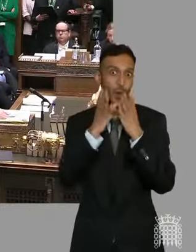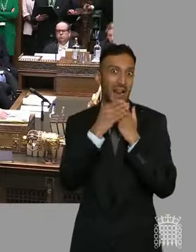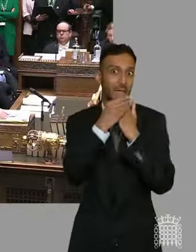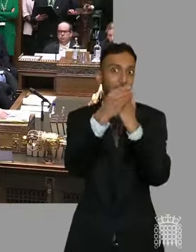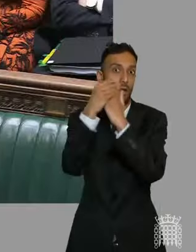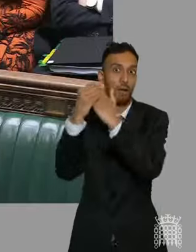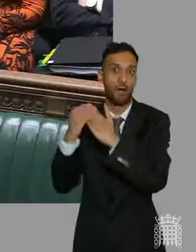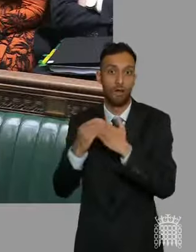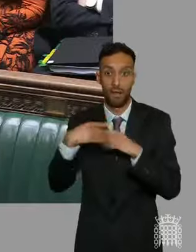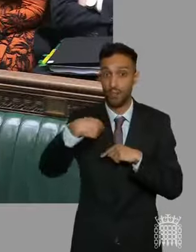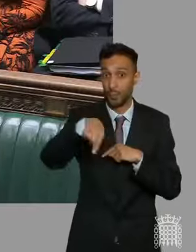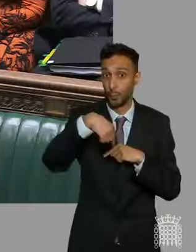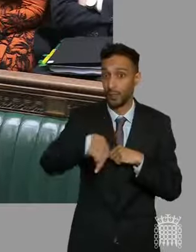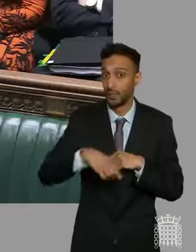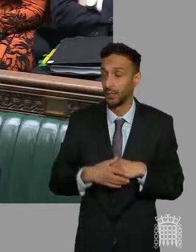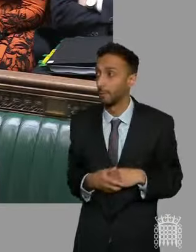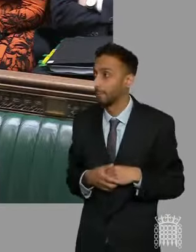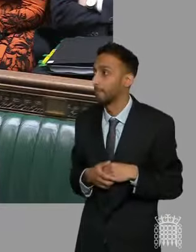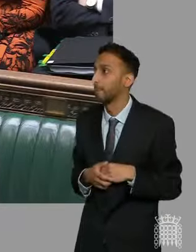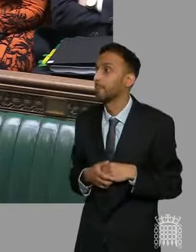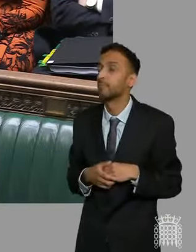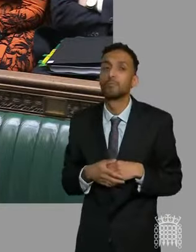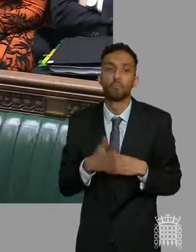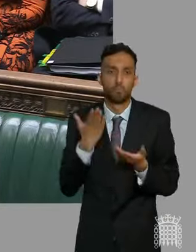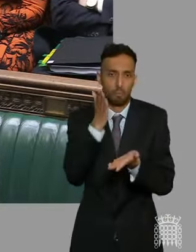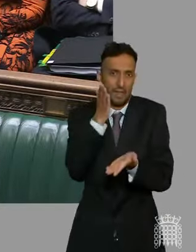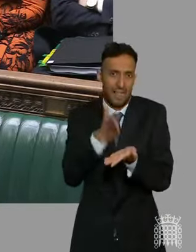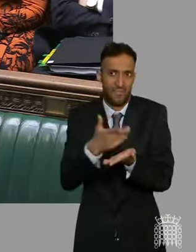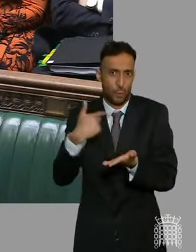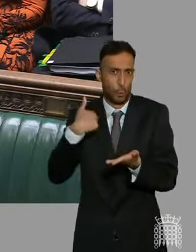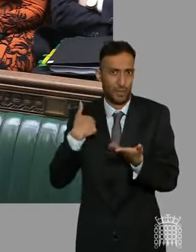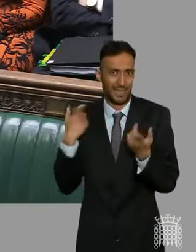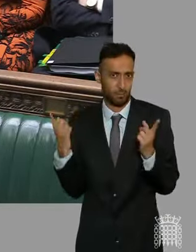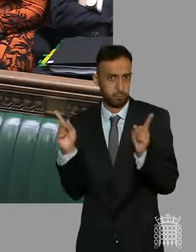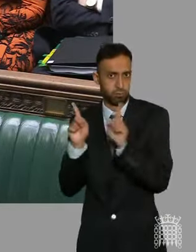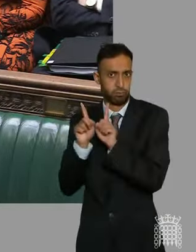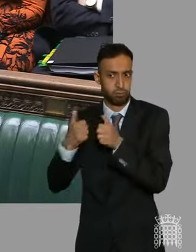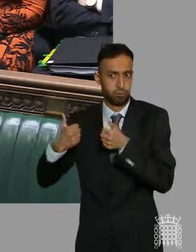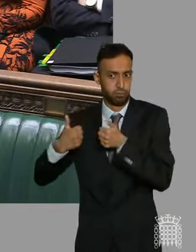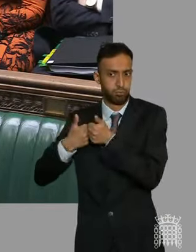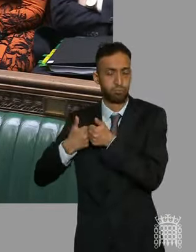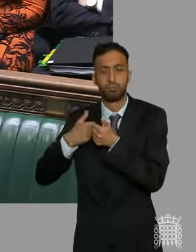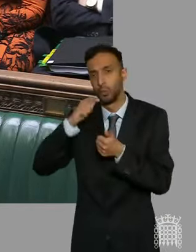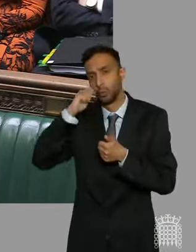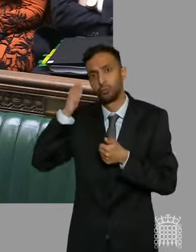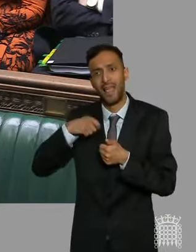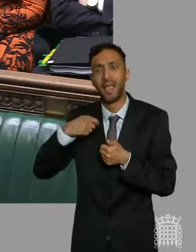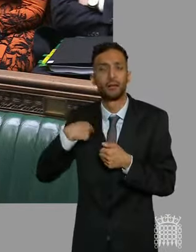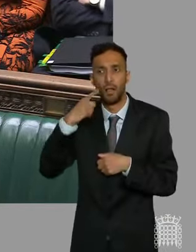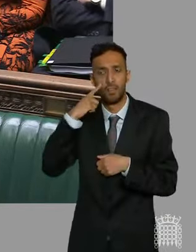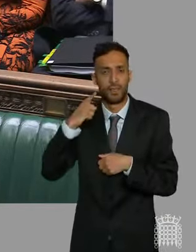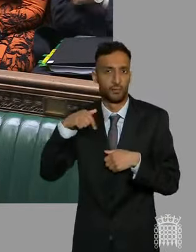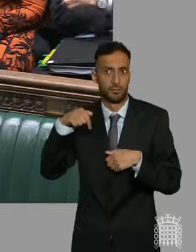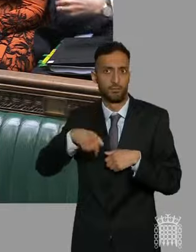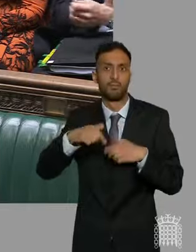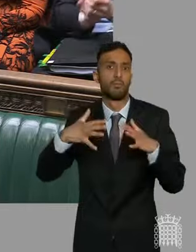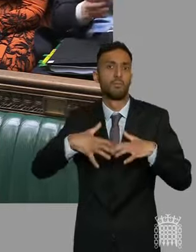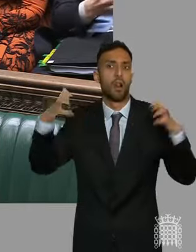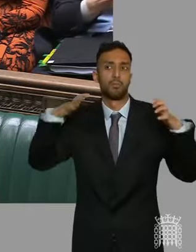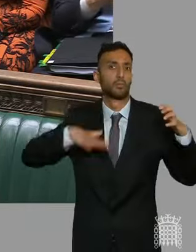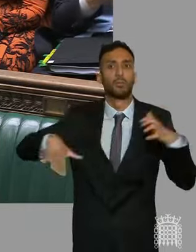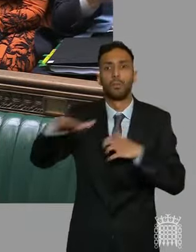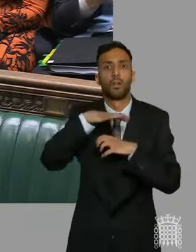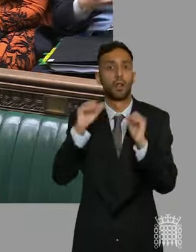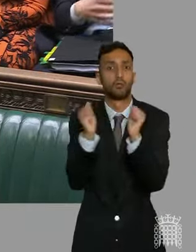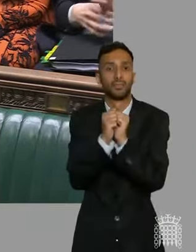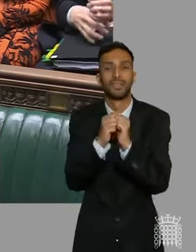I speak for the whole House when I say that. And as I set out yesterday, NATO is the bedrock of our security. It's been our most